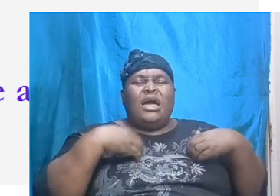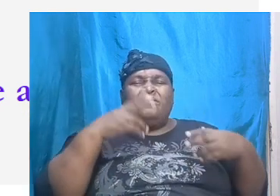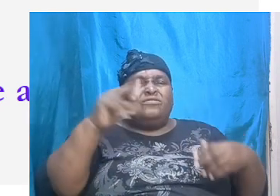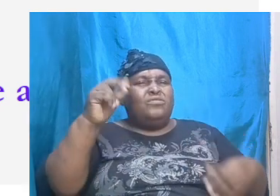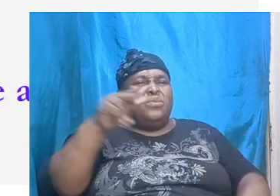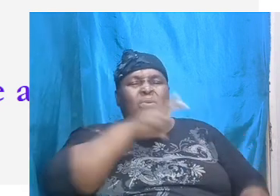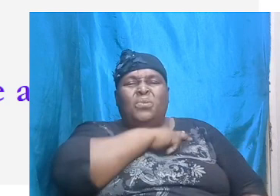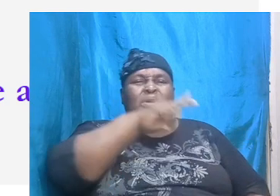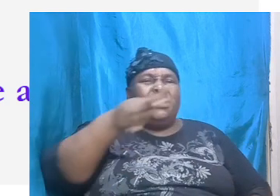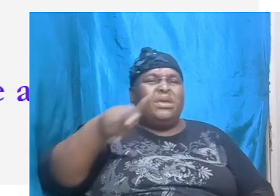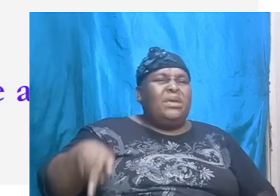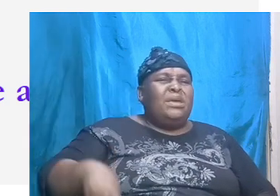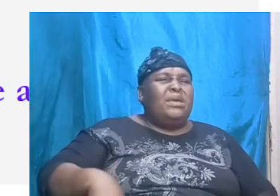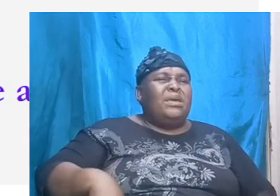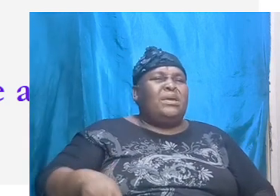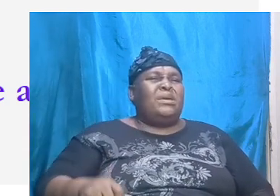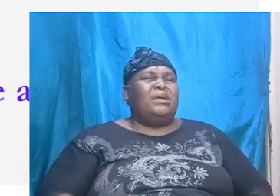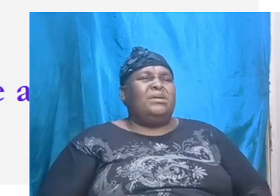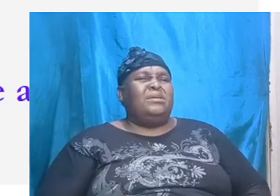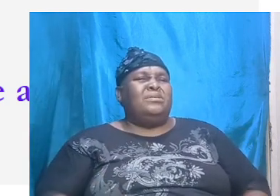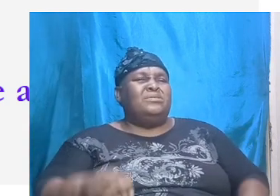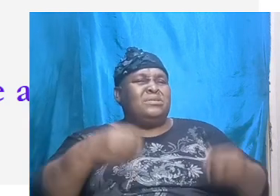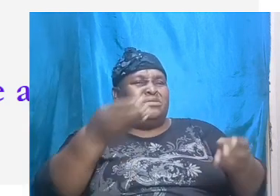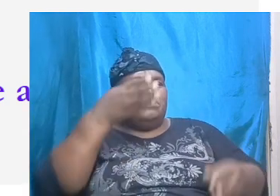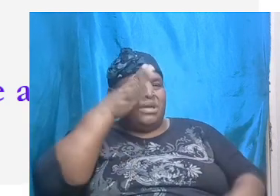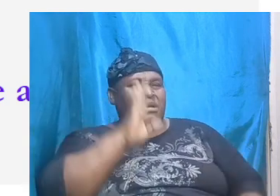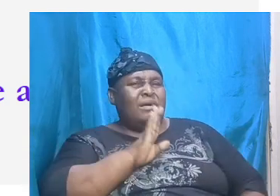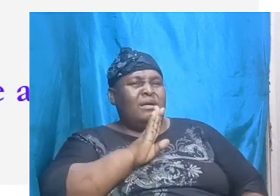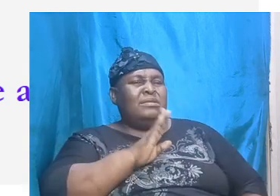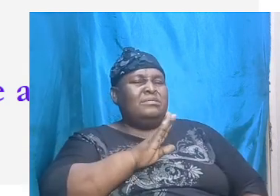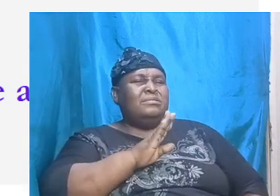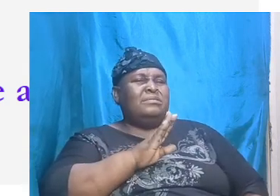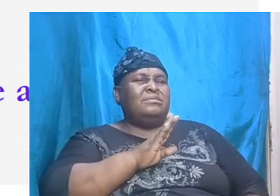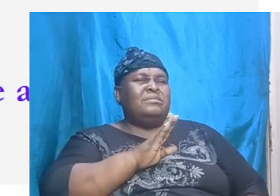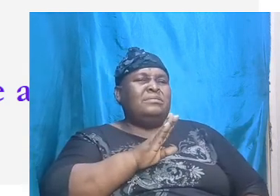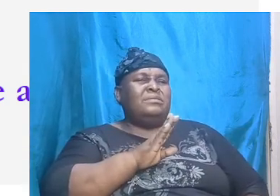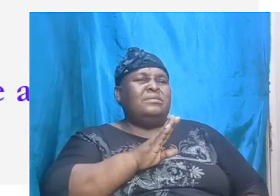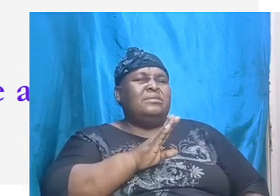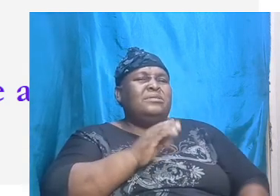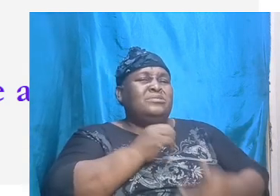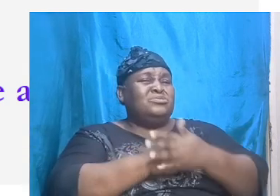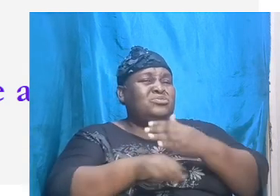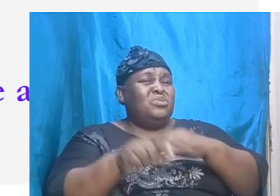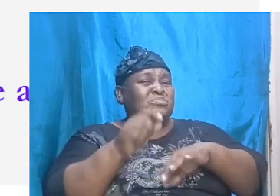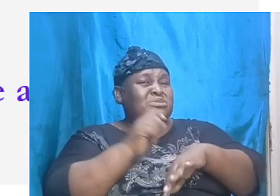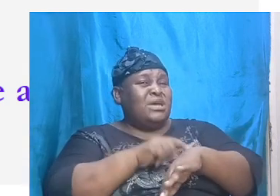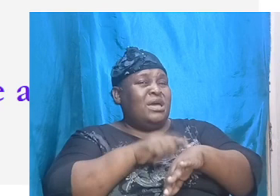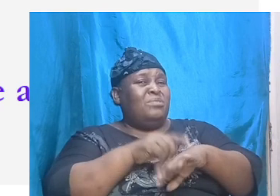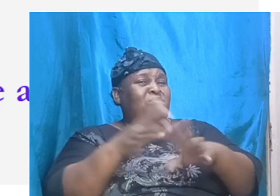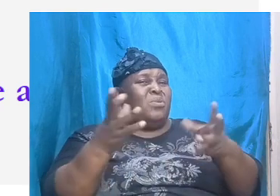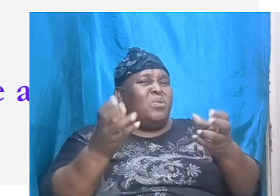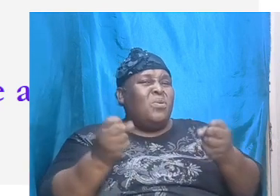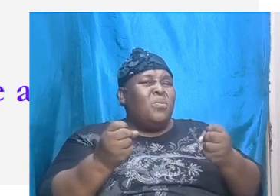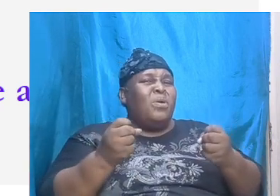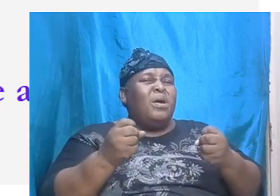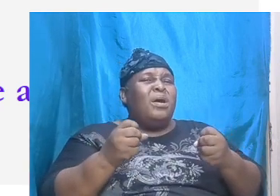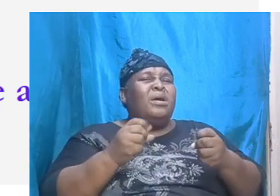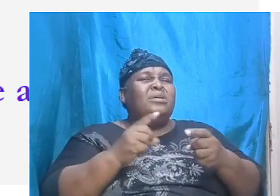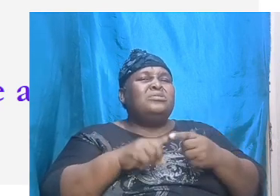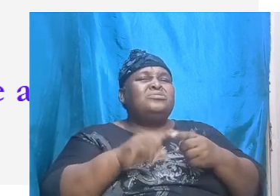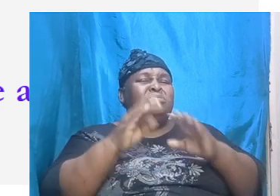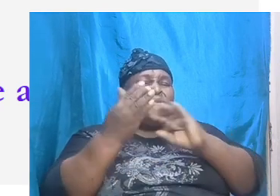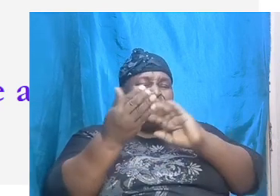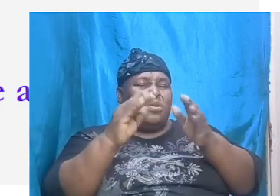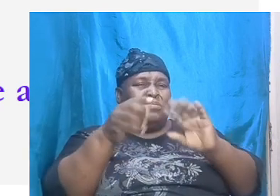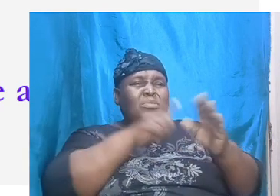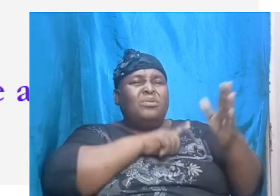would be their intuition that was given by God. In a similar way, we sometimes we want to become lords over God's